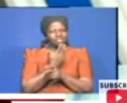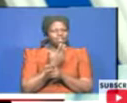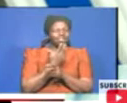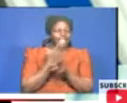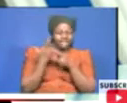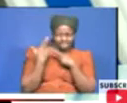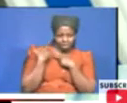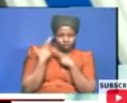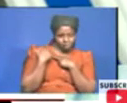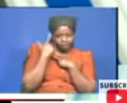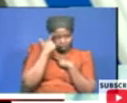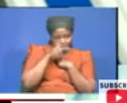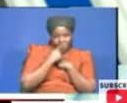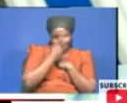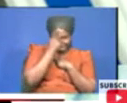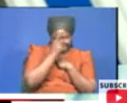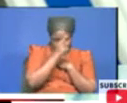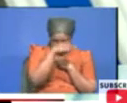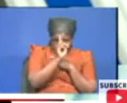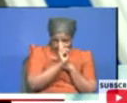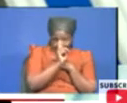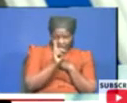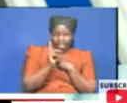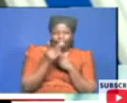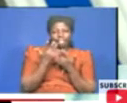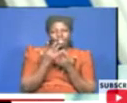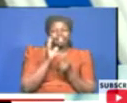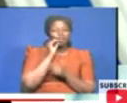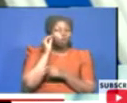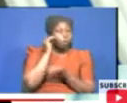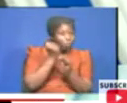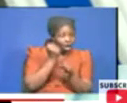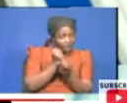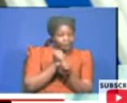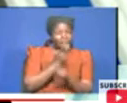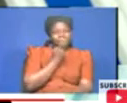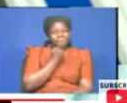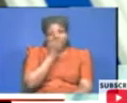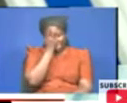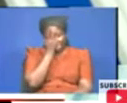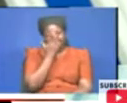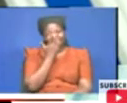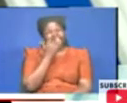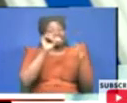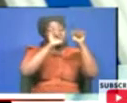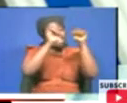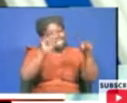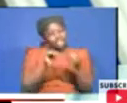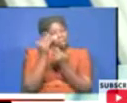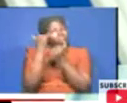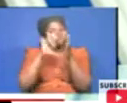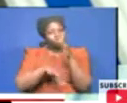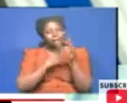right? Mm. Yeah? Mm. The homework. Parents are, the system expects that parents will sit down with